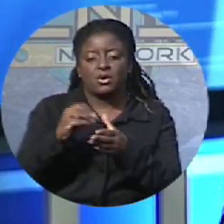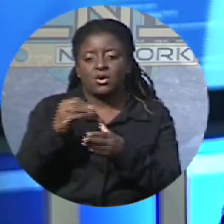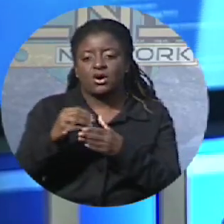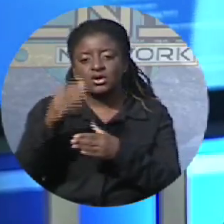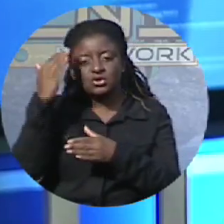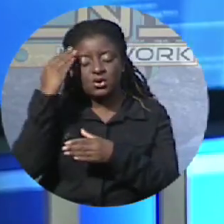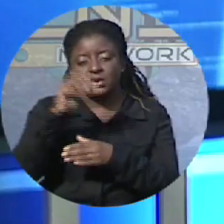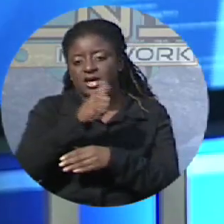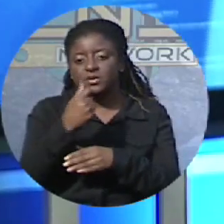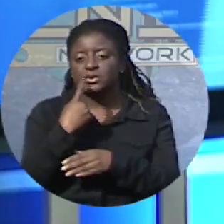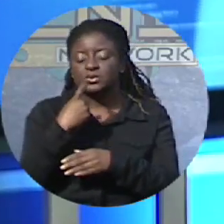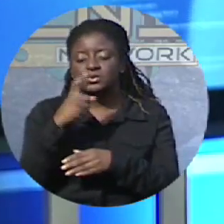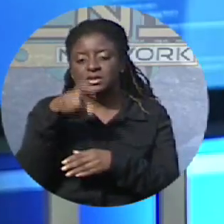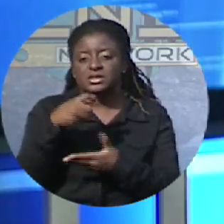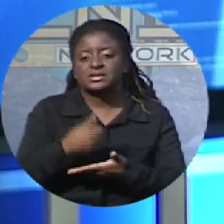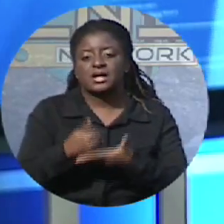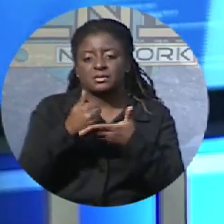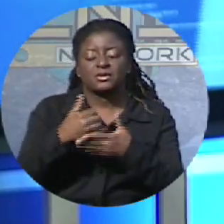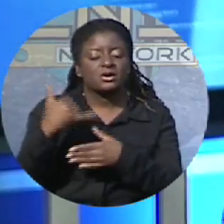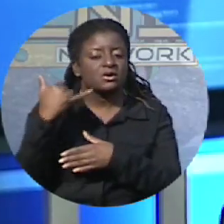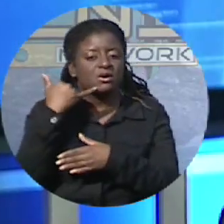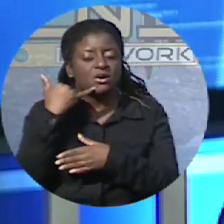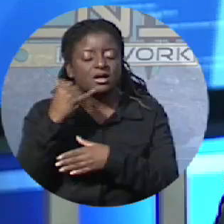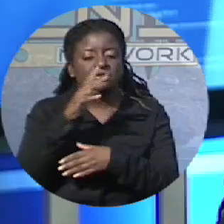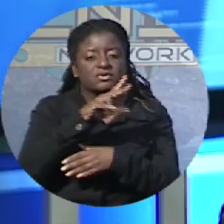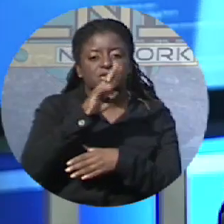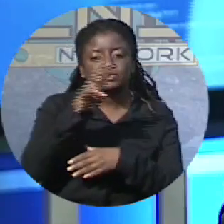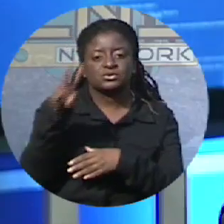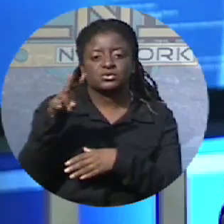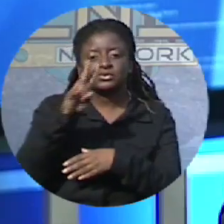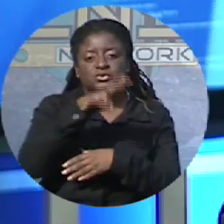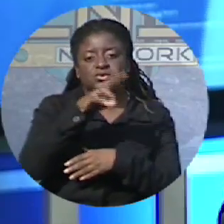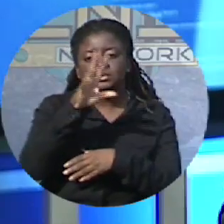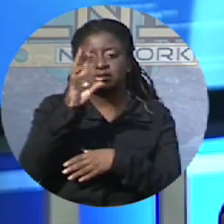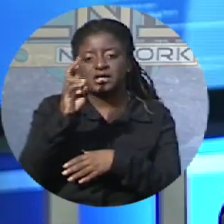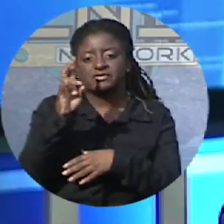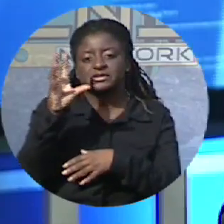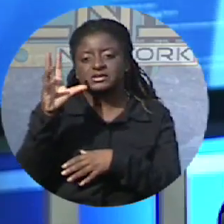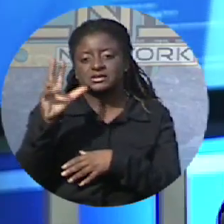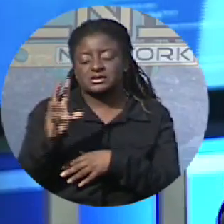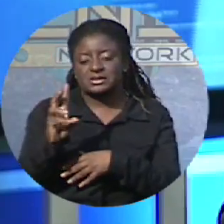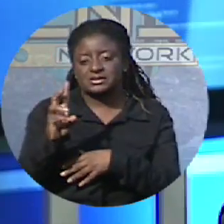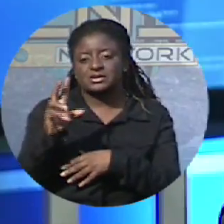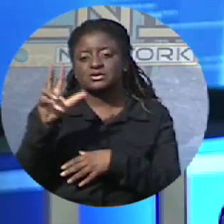anyone who does, you can call the hotline at 322-2763 or